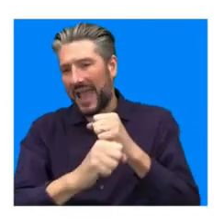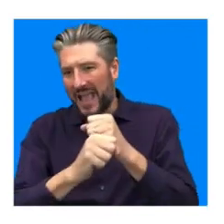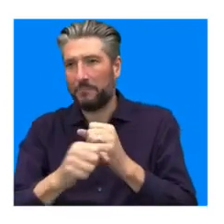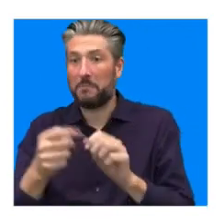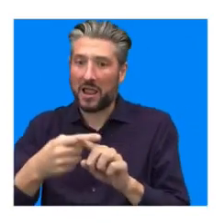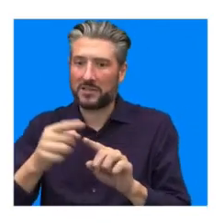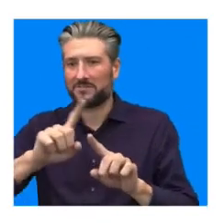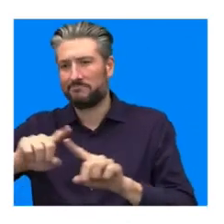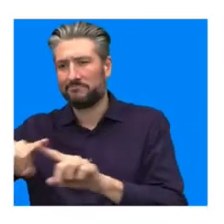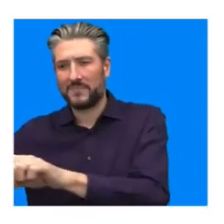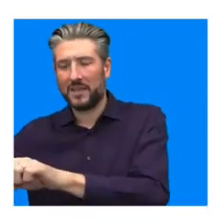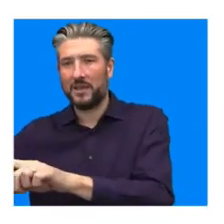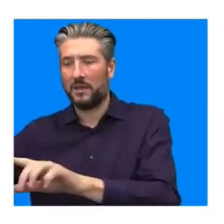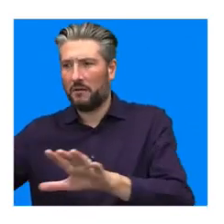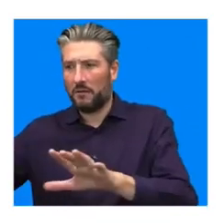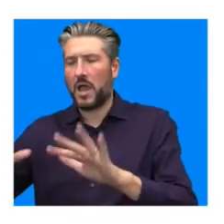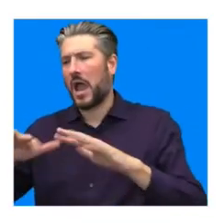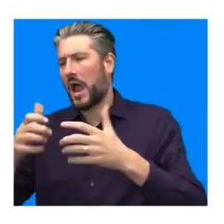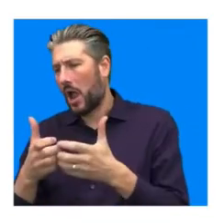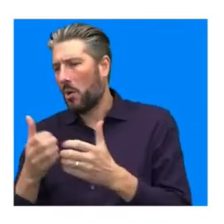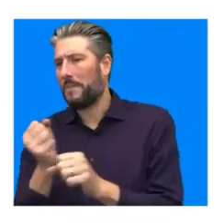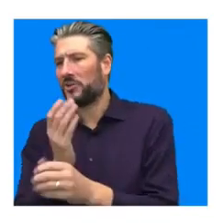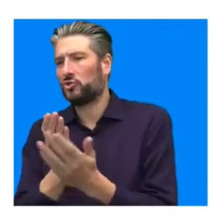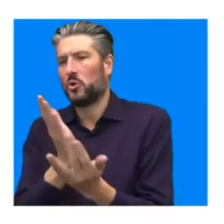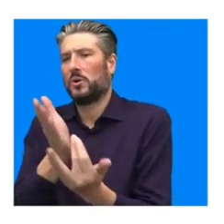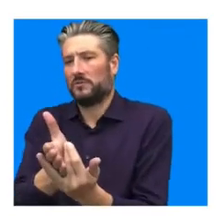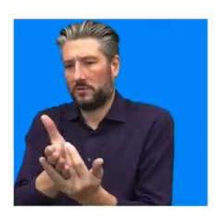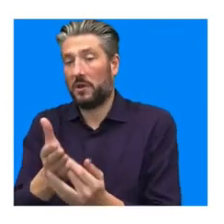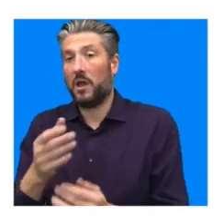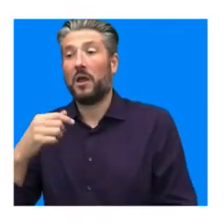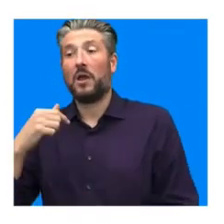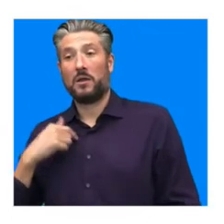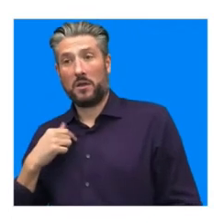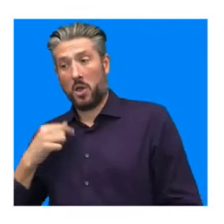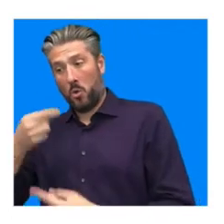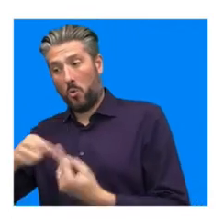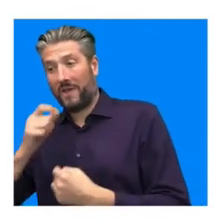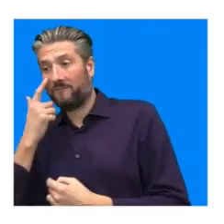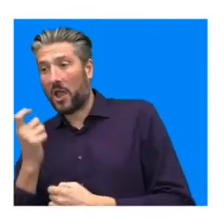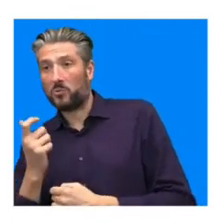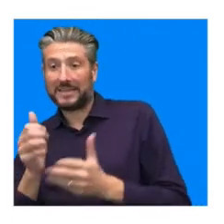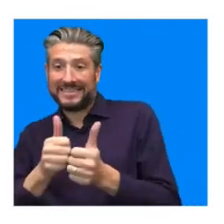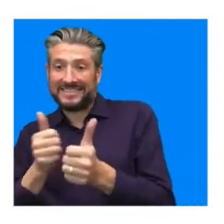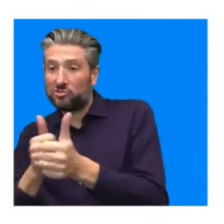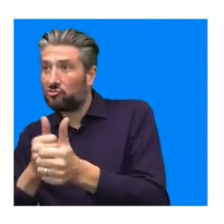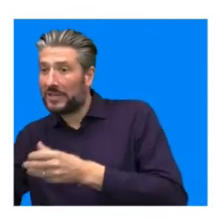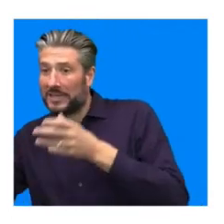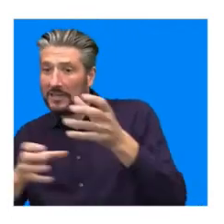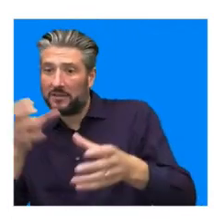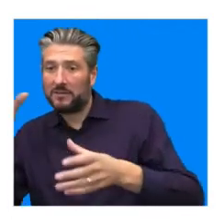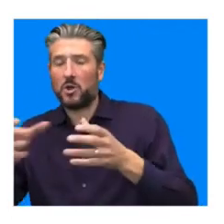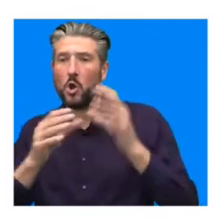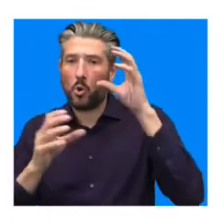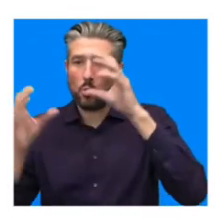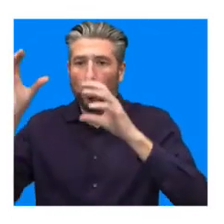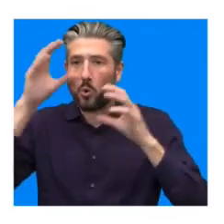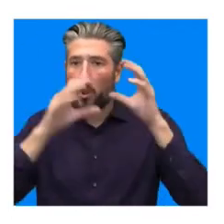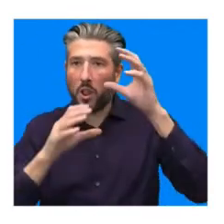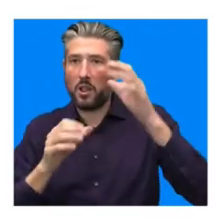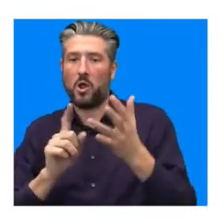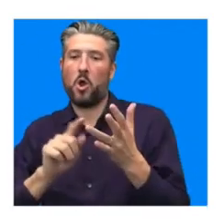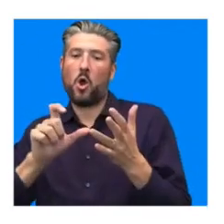pretty interesting group of people from industry and Google and Microsoft and Facebook, Oculus, and from academia,